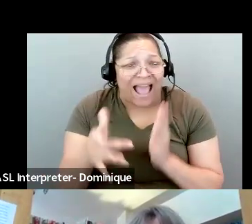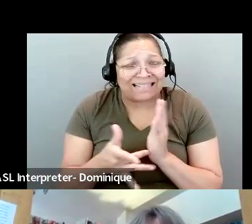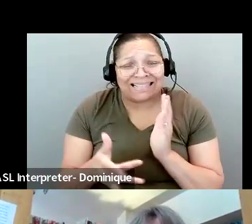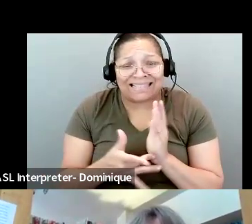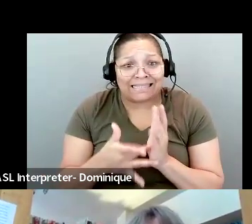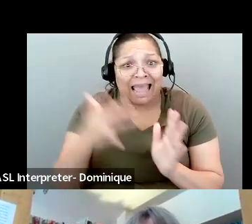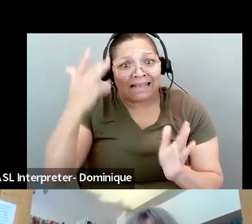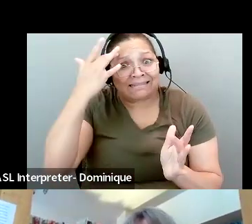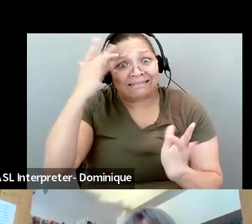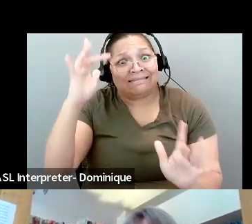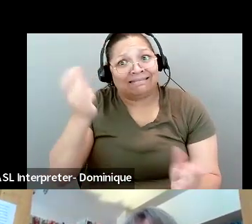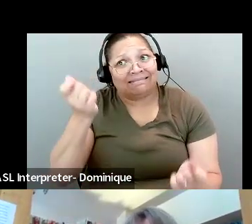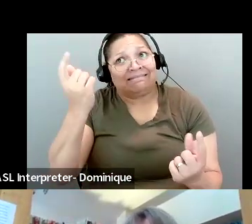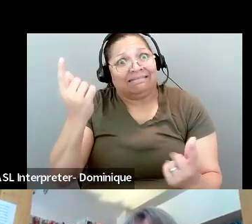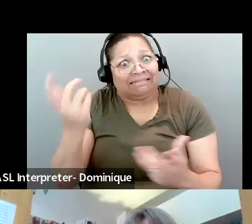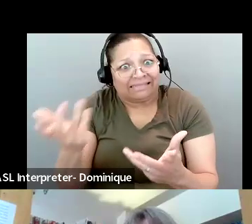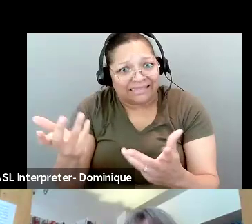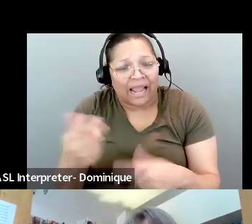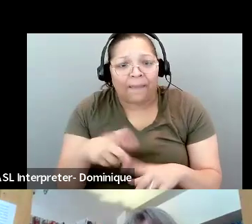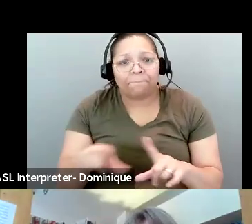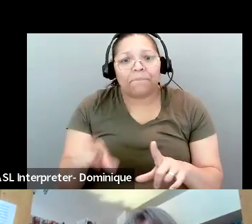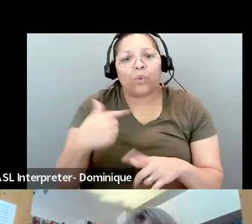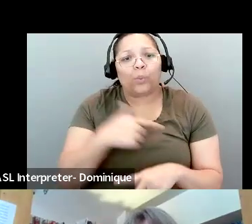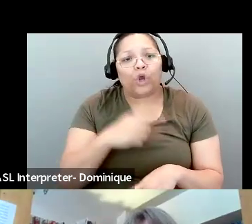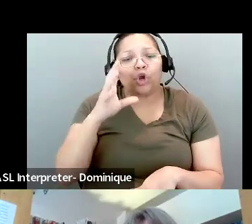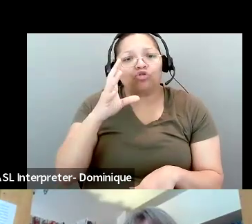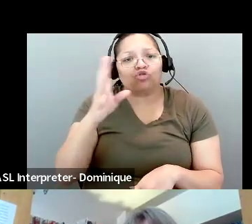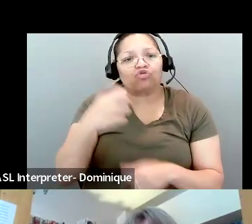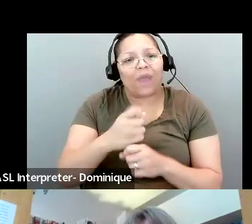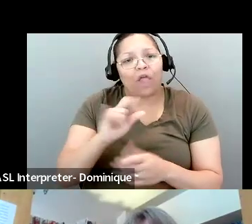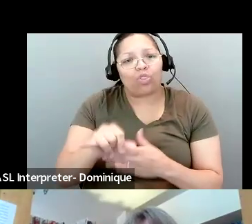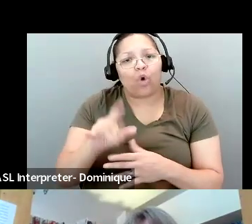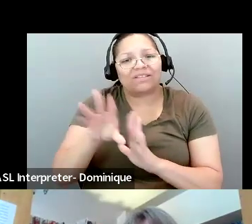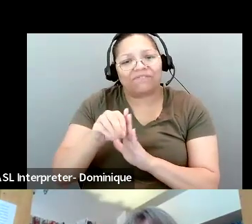there. But like just creating videos about why we go out to vote, that kind of thing.